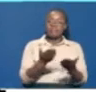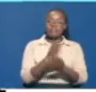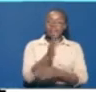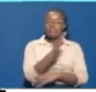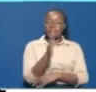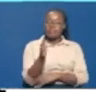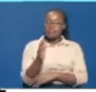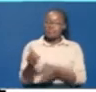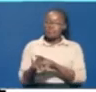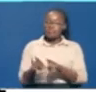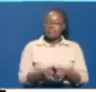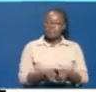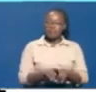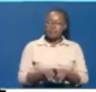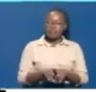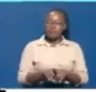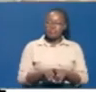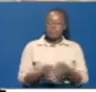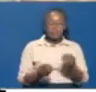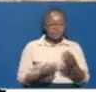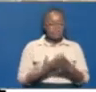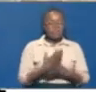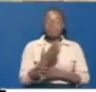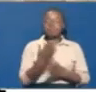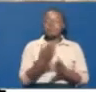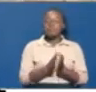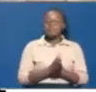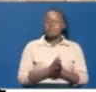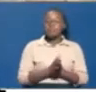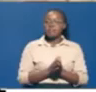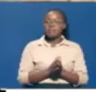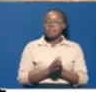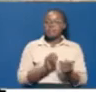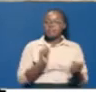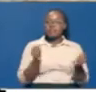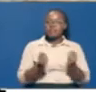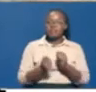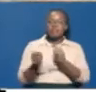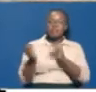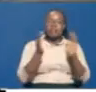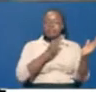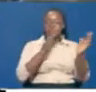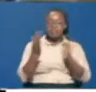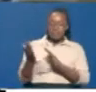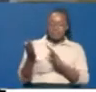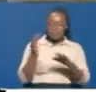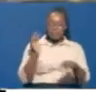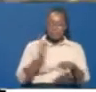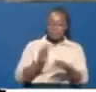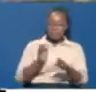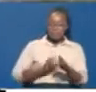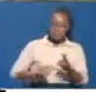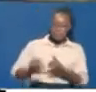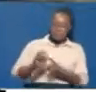also we keep on growing them and so on. Alisema mabadiliko ya hali ya hewa yanaathiri mazingira